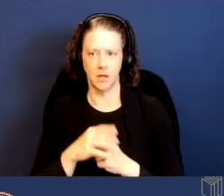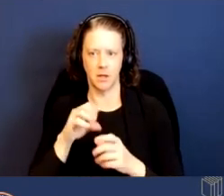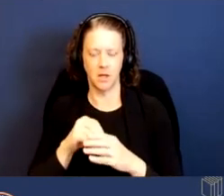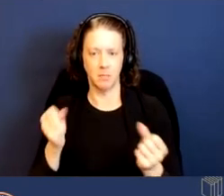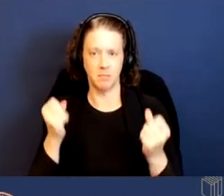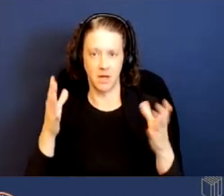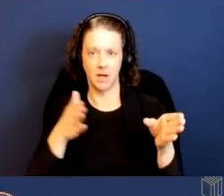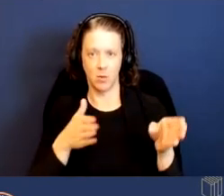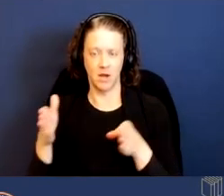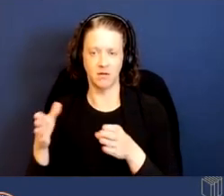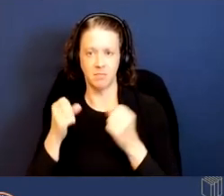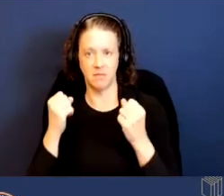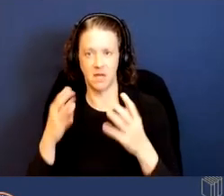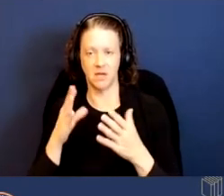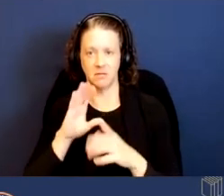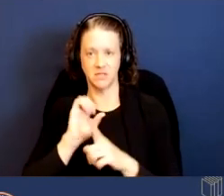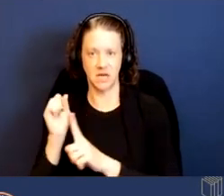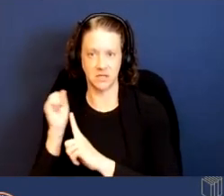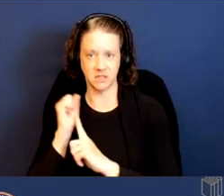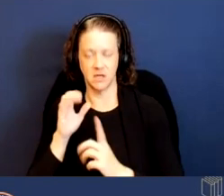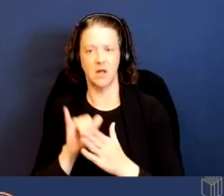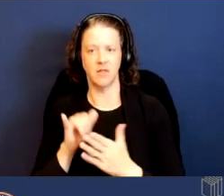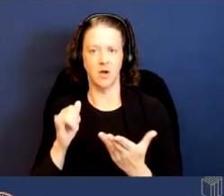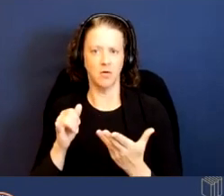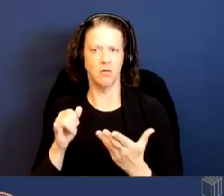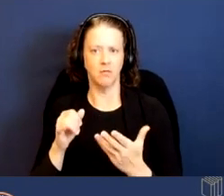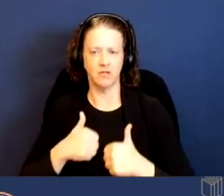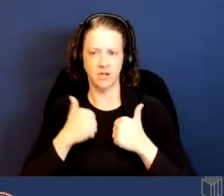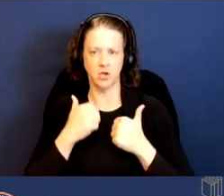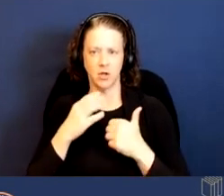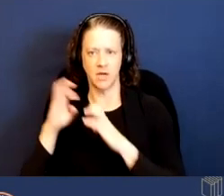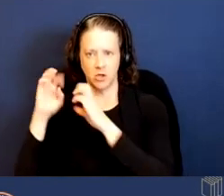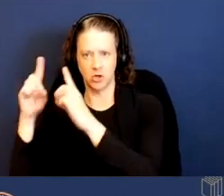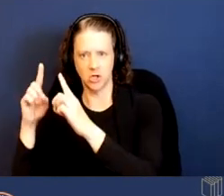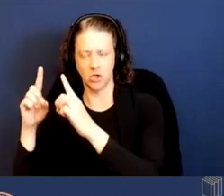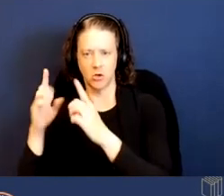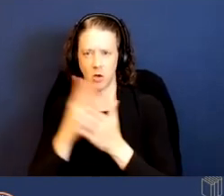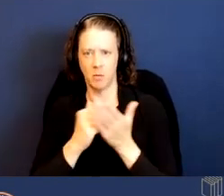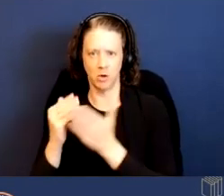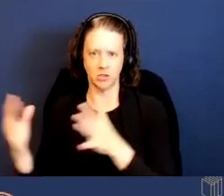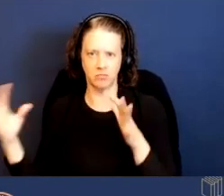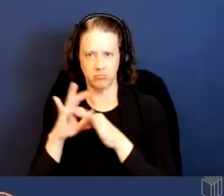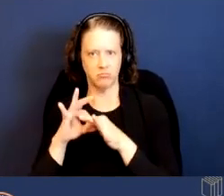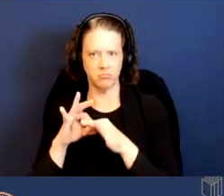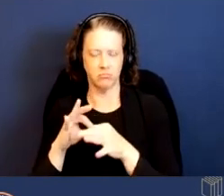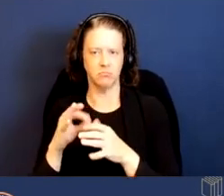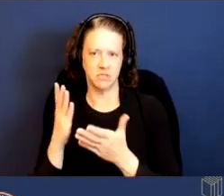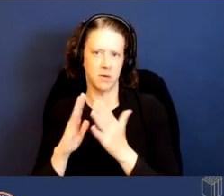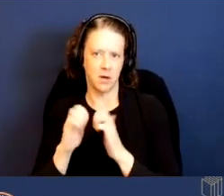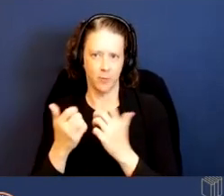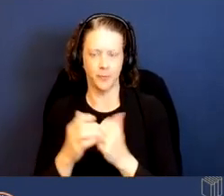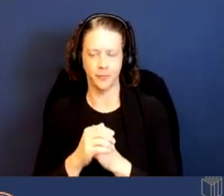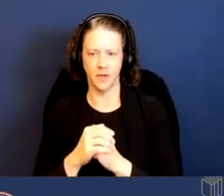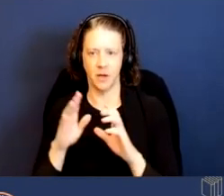a lot of settings, the residential component and the educational component are affiliated and somehow attached. The